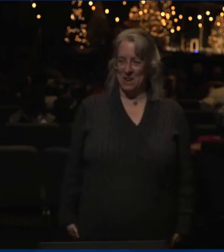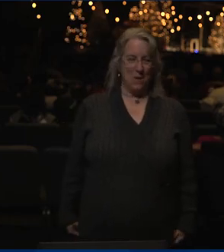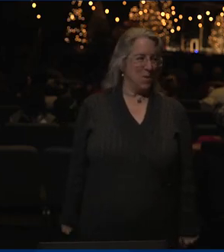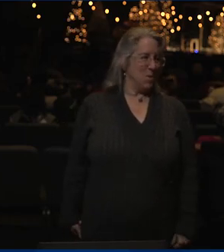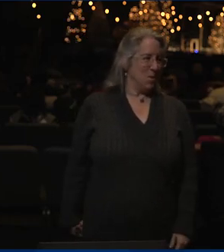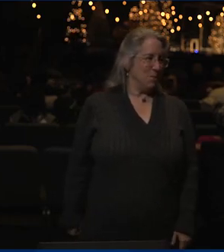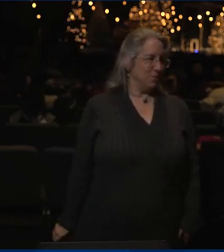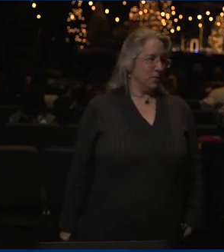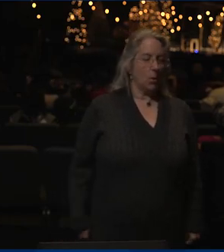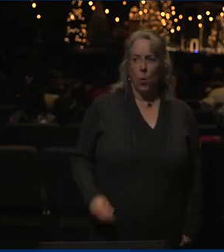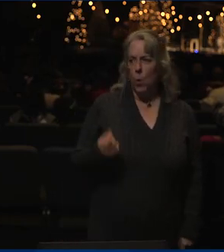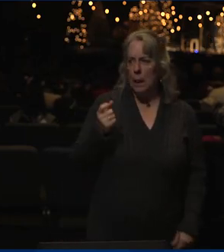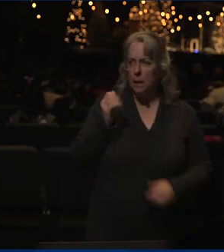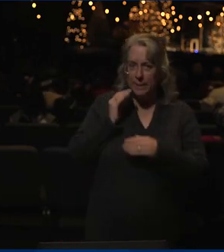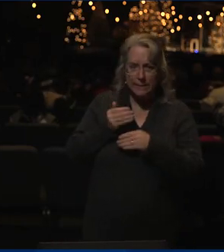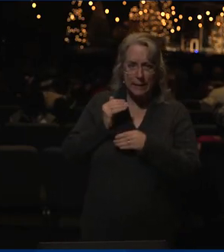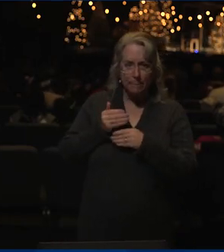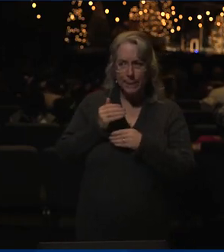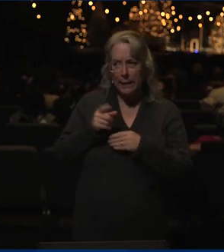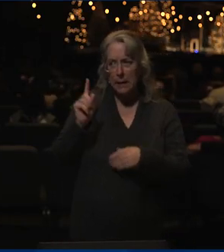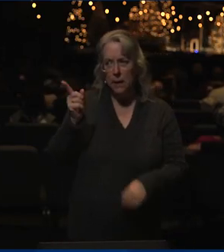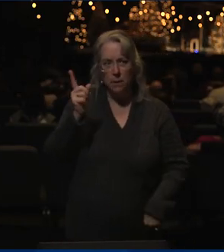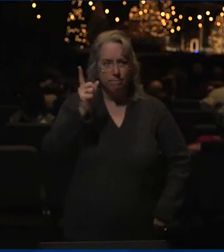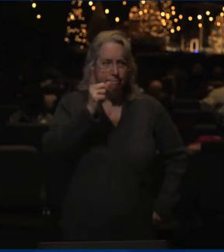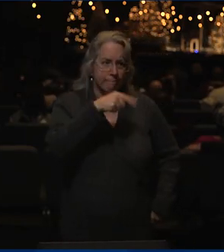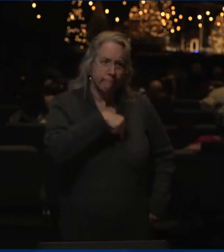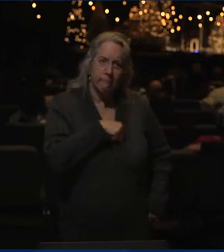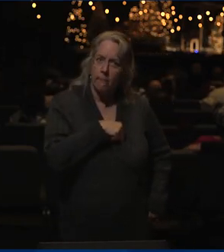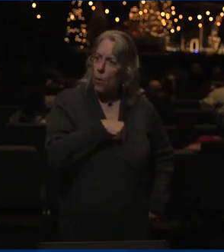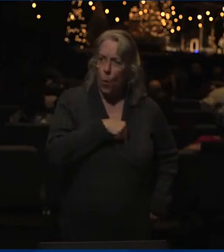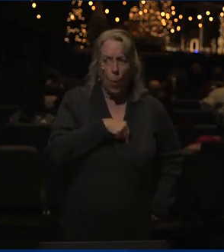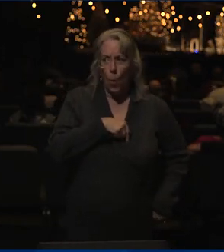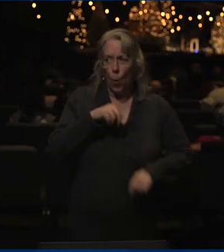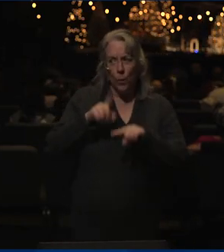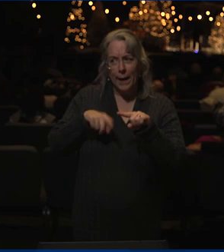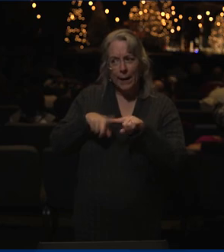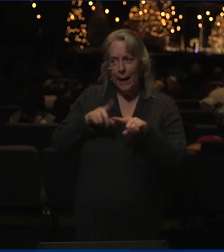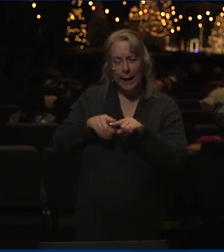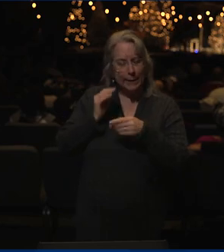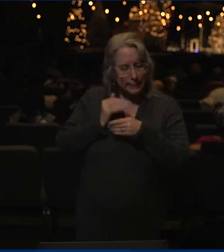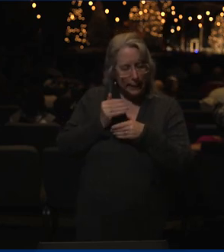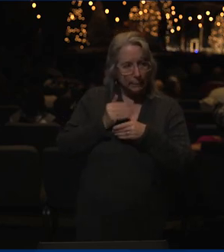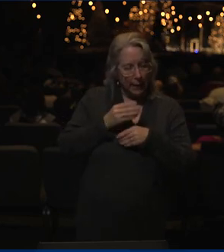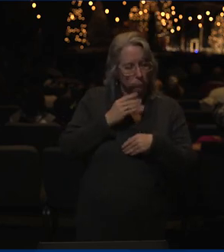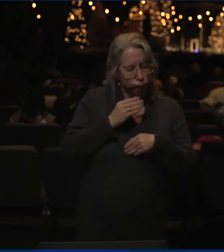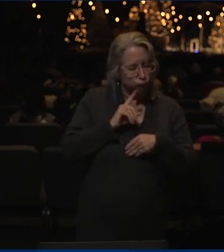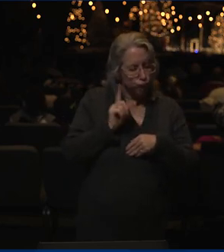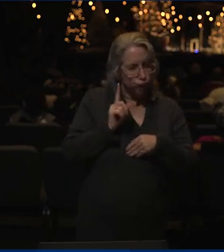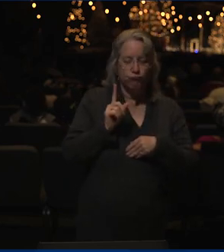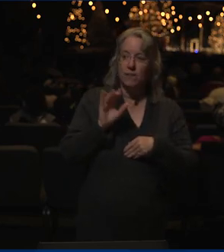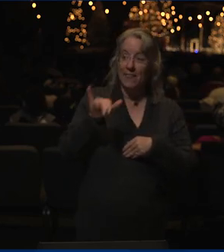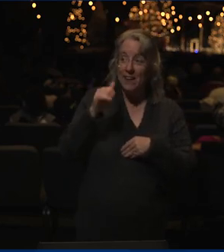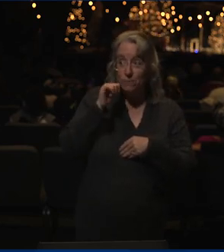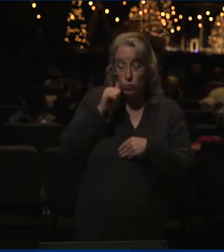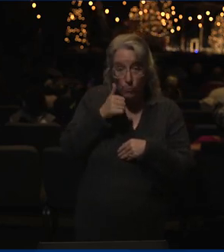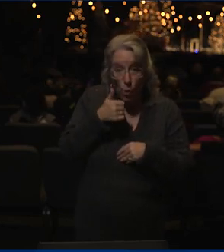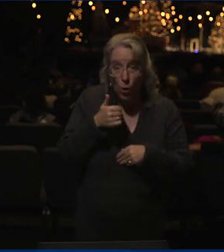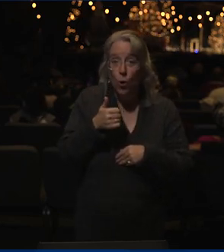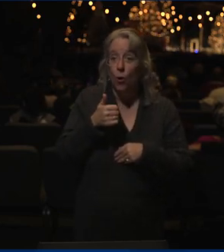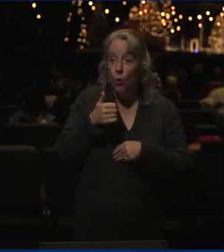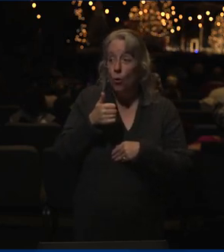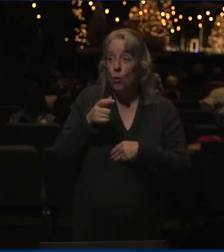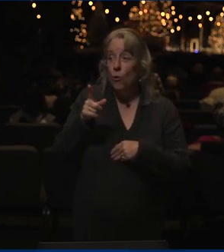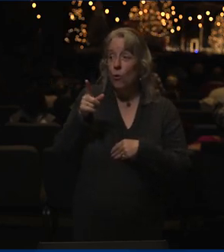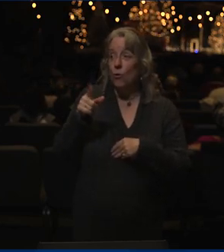Oh, we're a little sleepy. You guys can't be sleepy yet. That's for tomorrow. You're not?